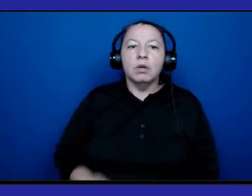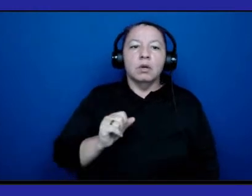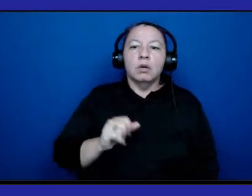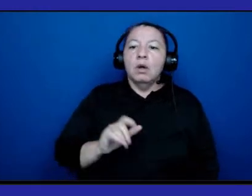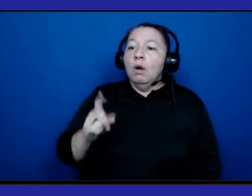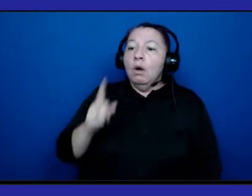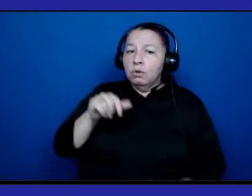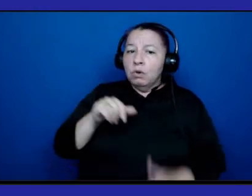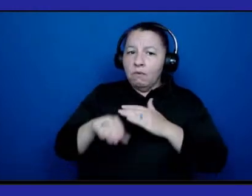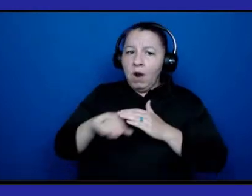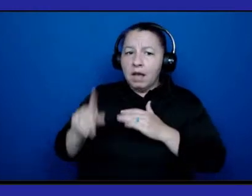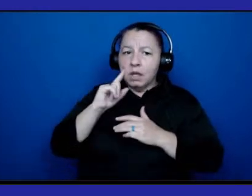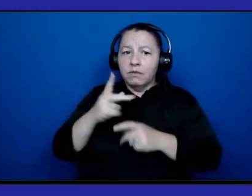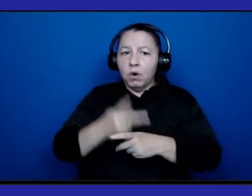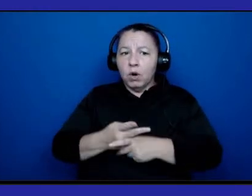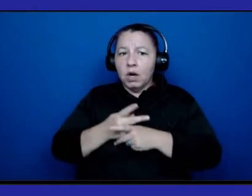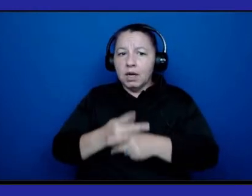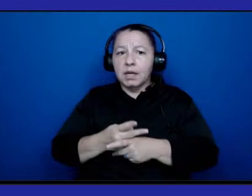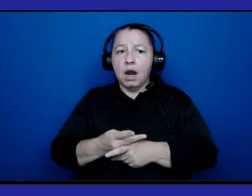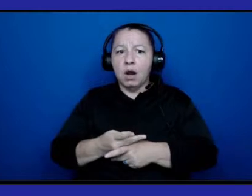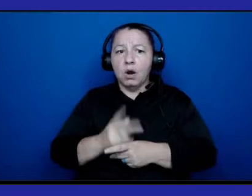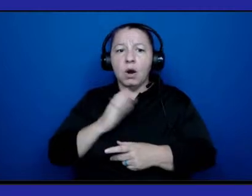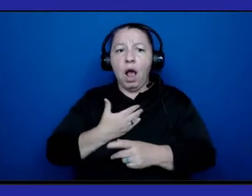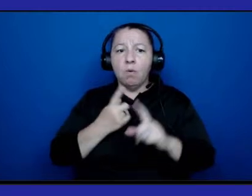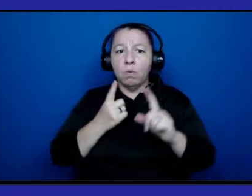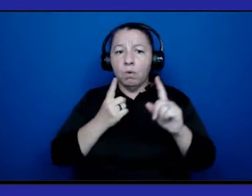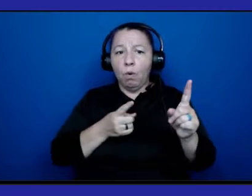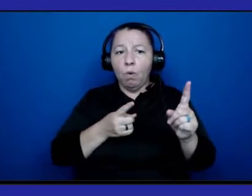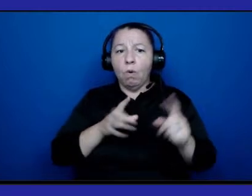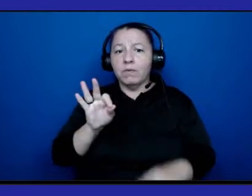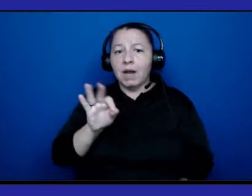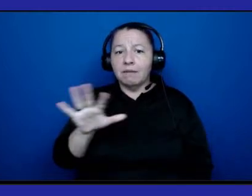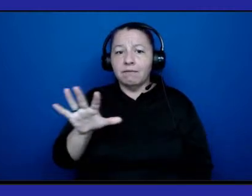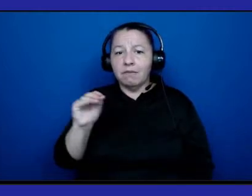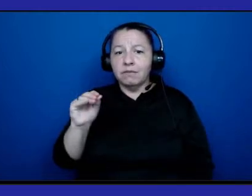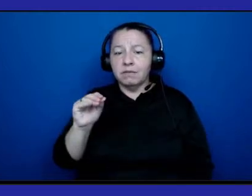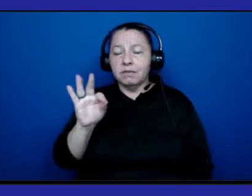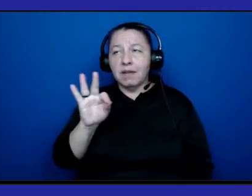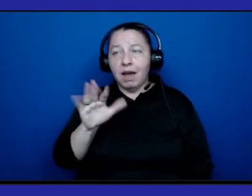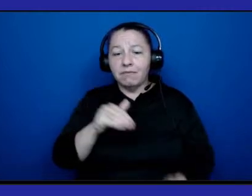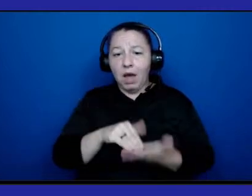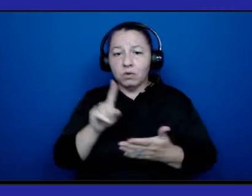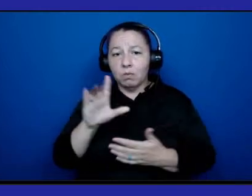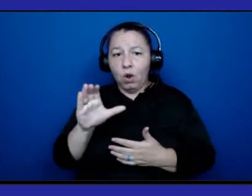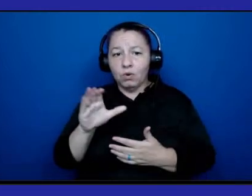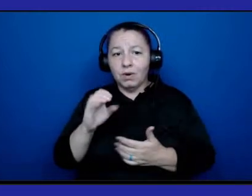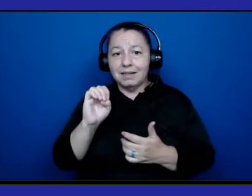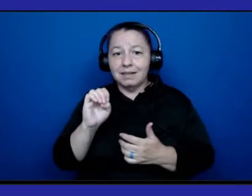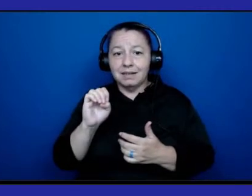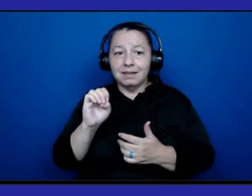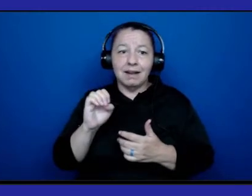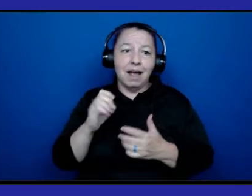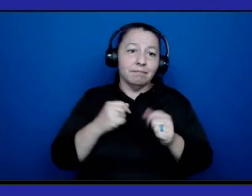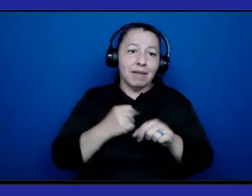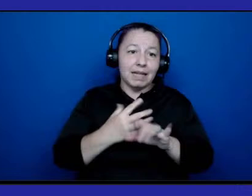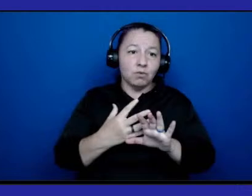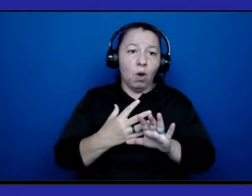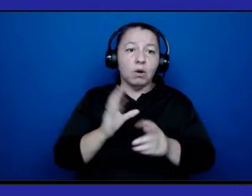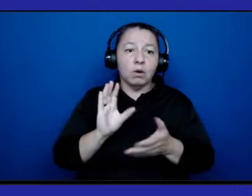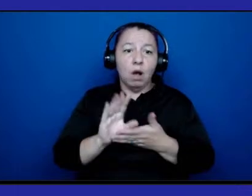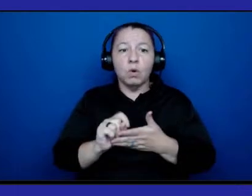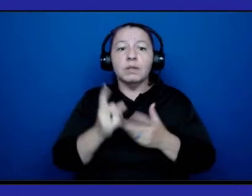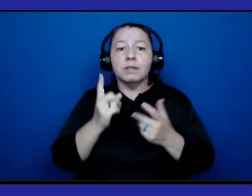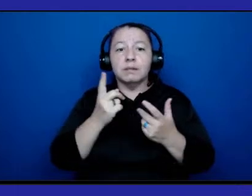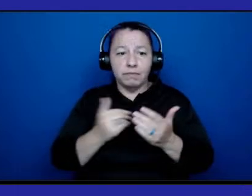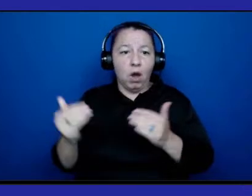care, our goal of 95,100 e-consults, we've exceeded and also increased from the last